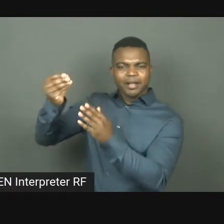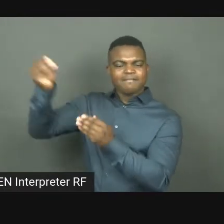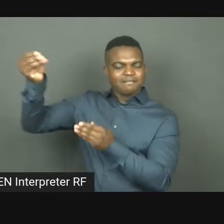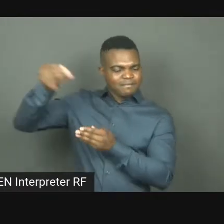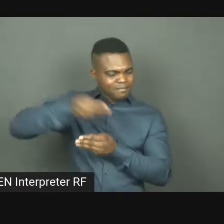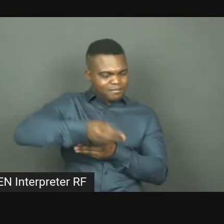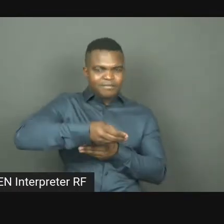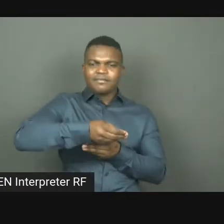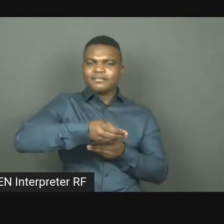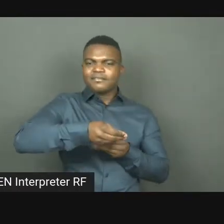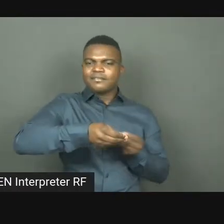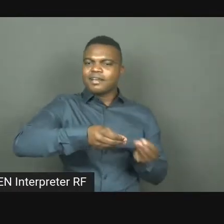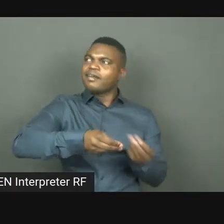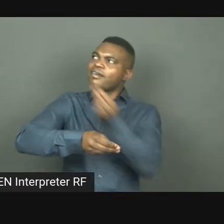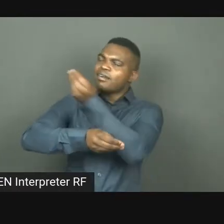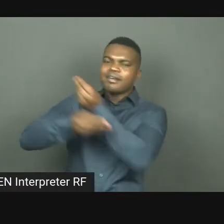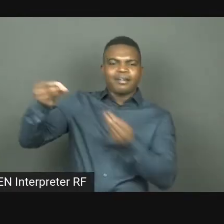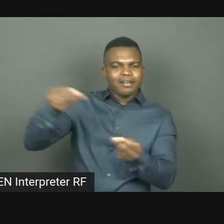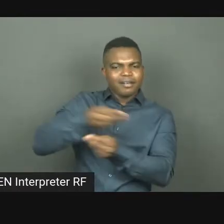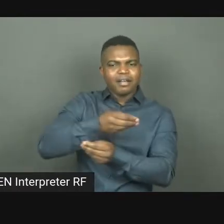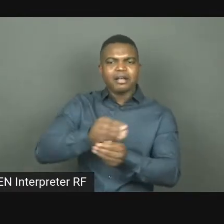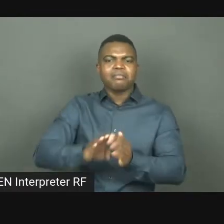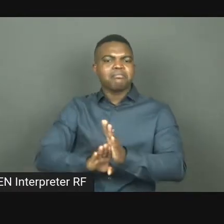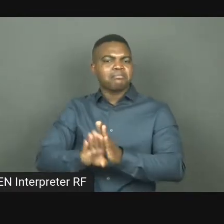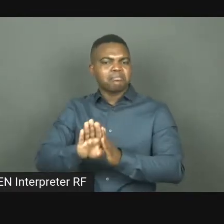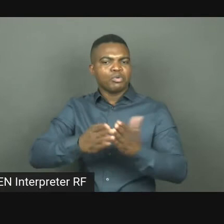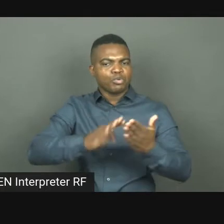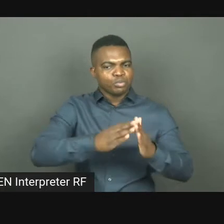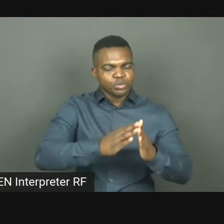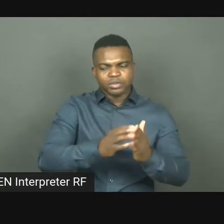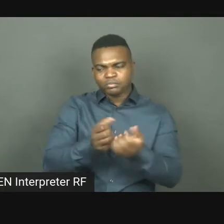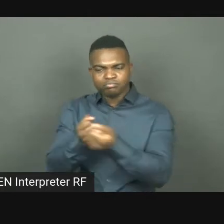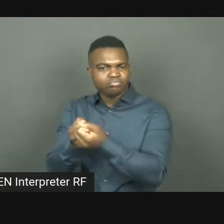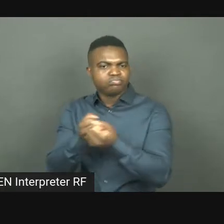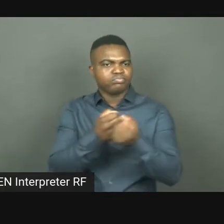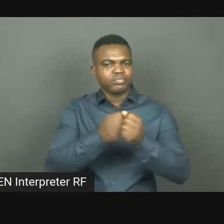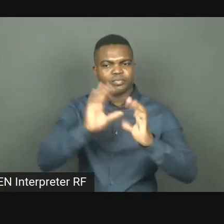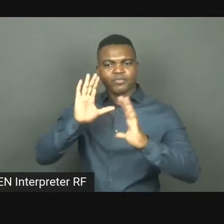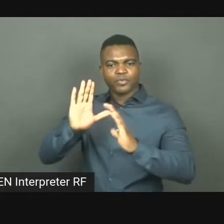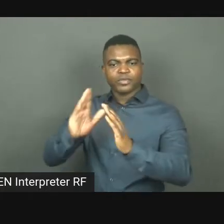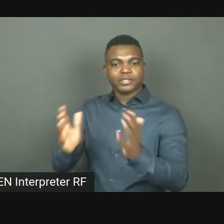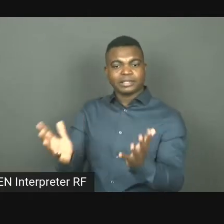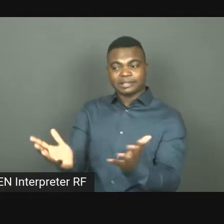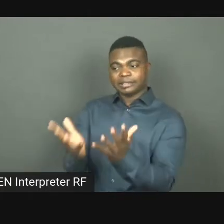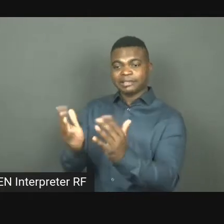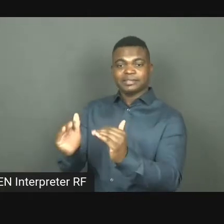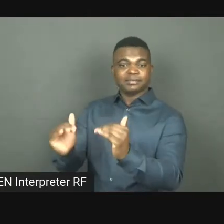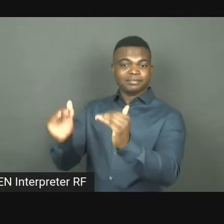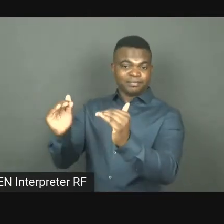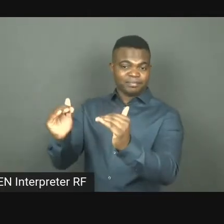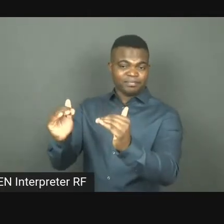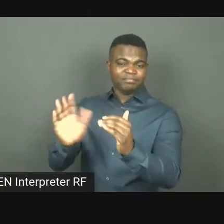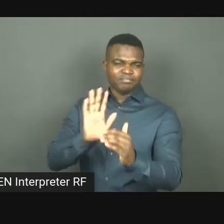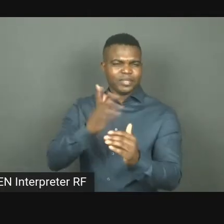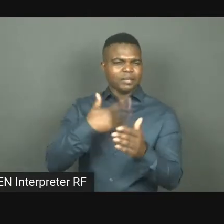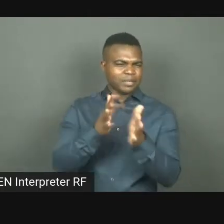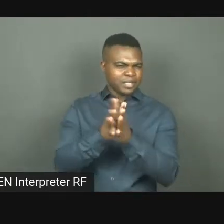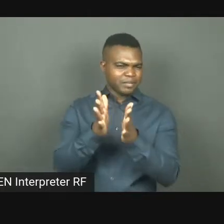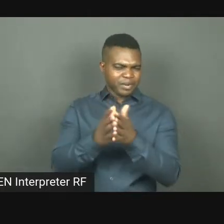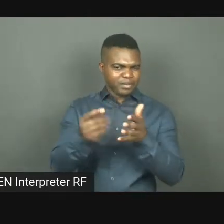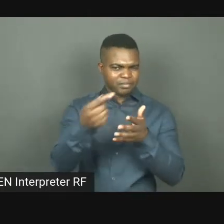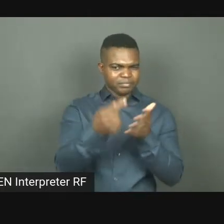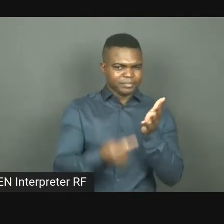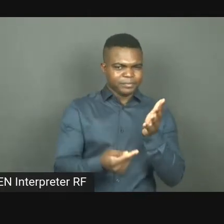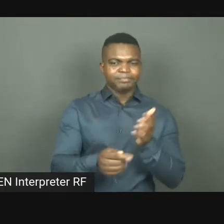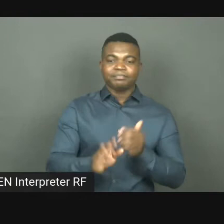simple. It's been messy, it's been contentious, it's been difficult, and it's required us to examine our own biases,